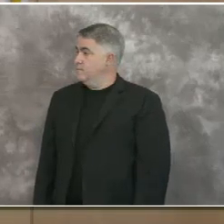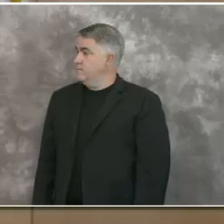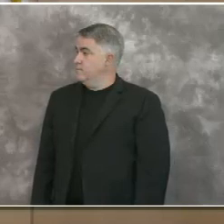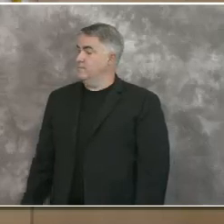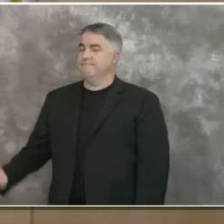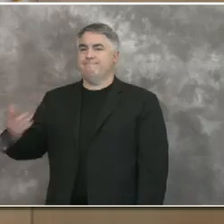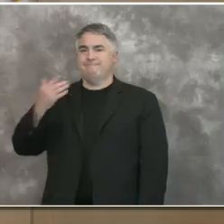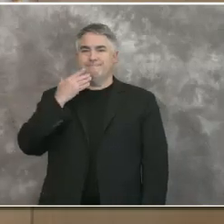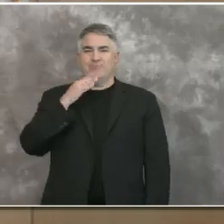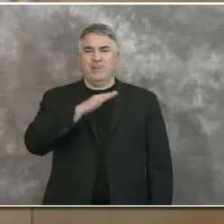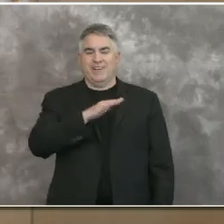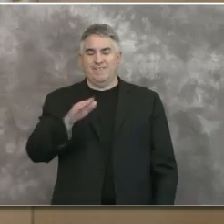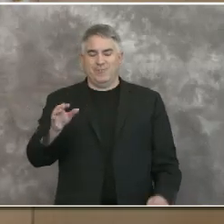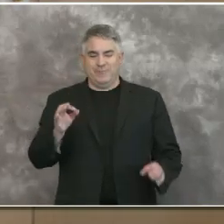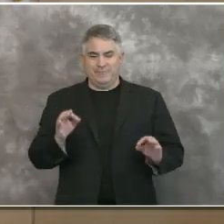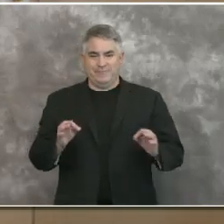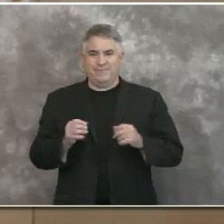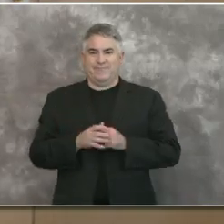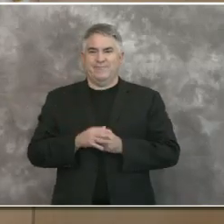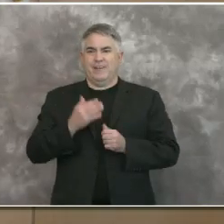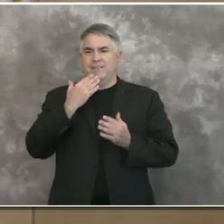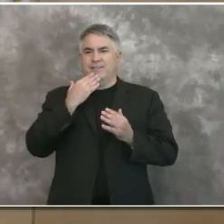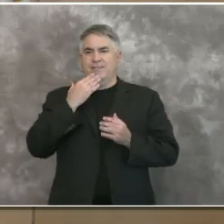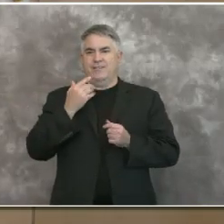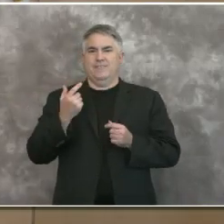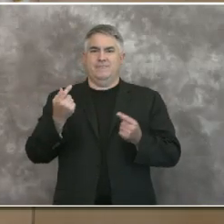Good afternoon, everyone, and thank you, Supervisor Fletcher.